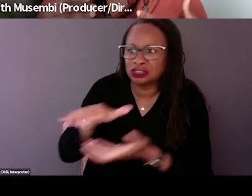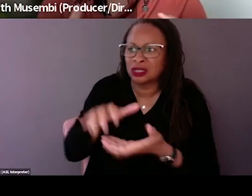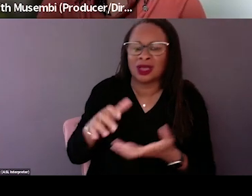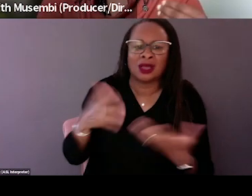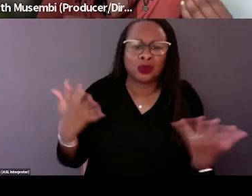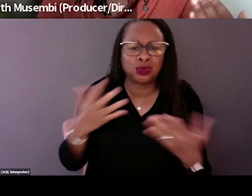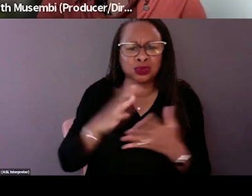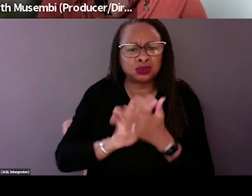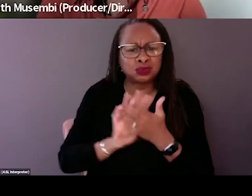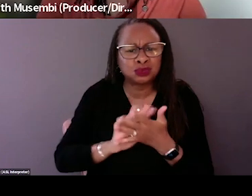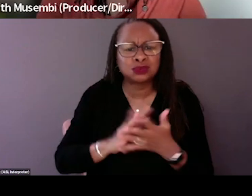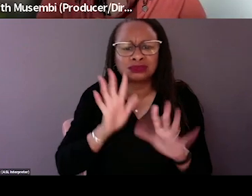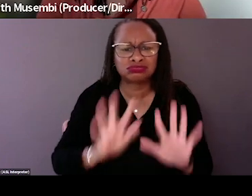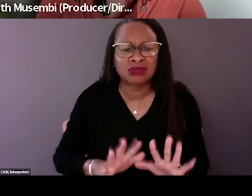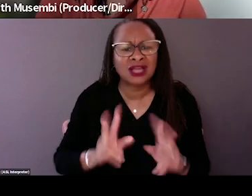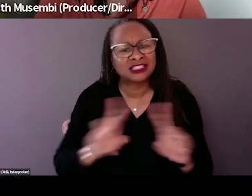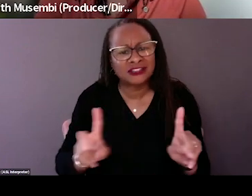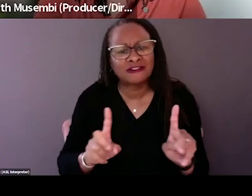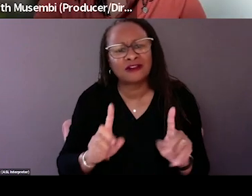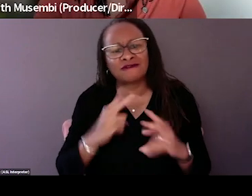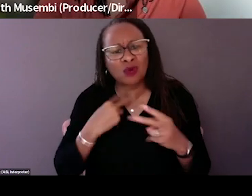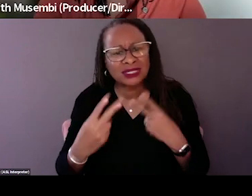tapestry of voices. You've got different perspectives.